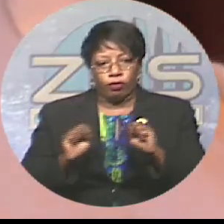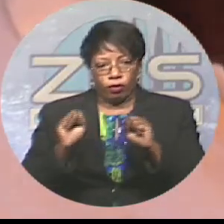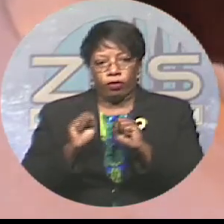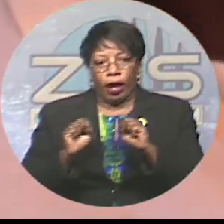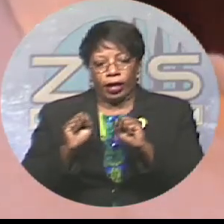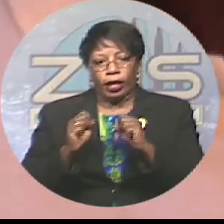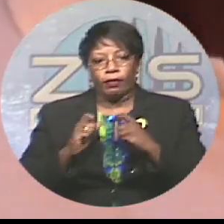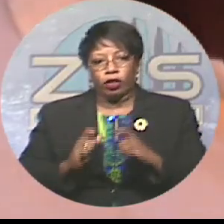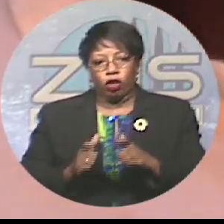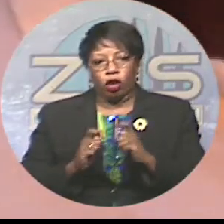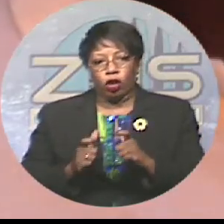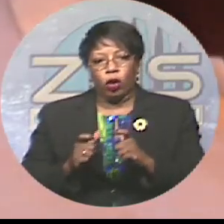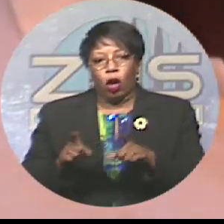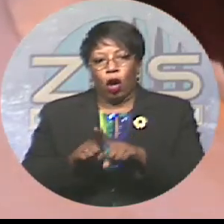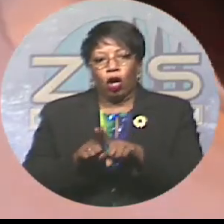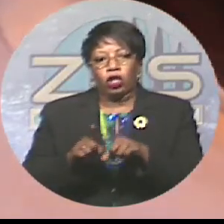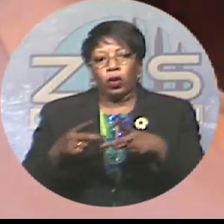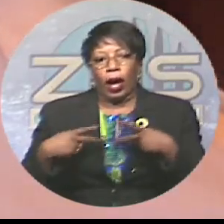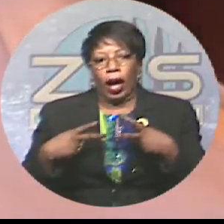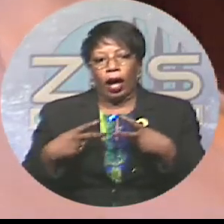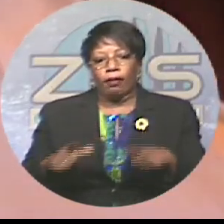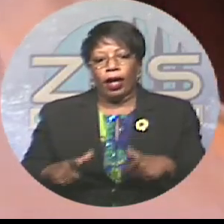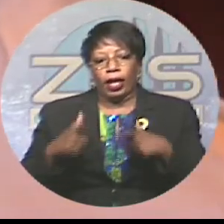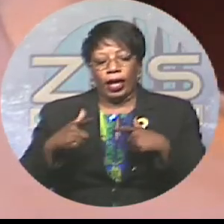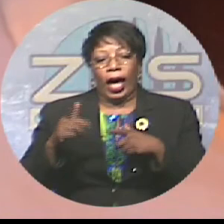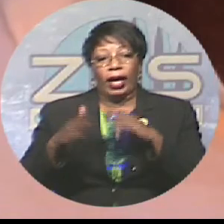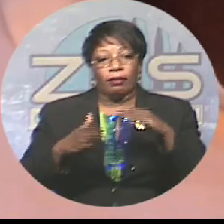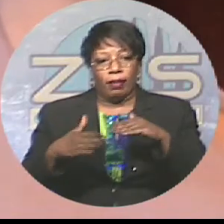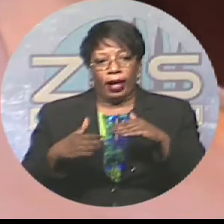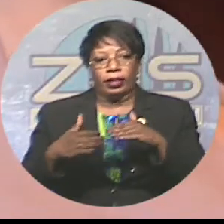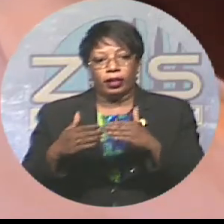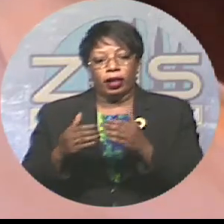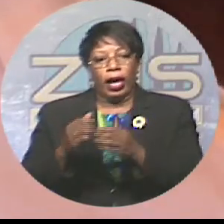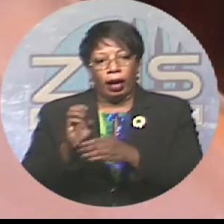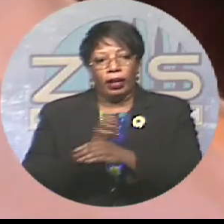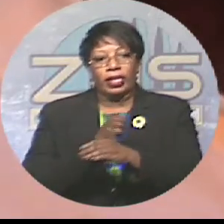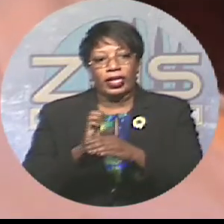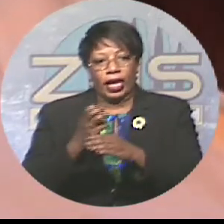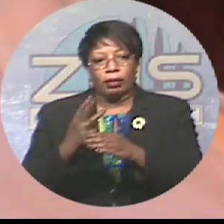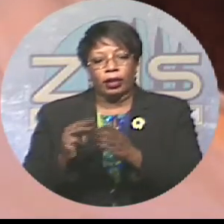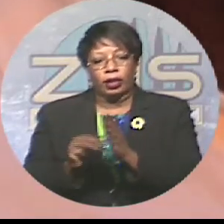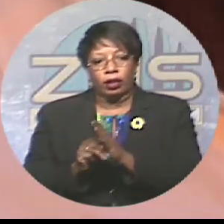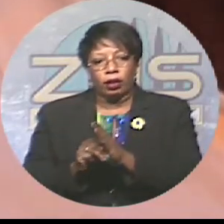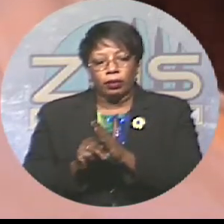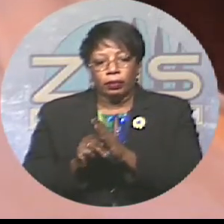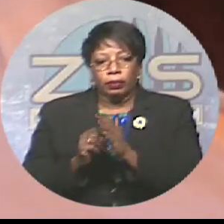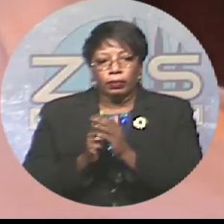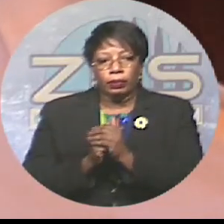drunken rush out. And we're also going to have a live band under the pavilion, you know. But we also